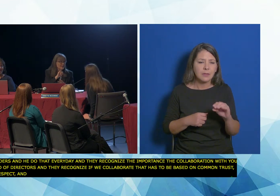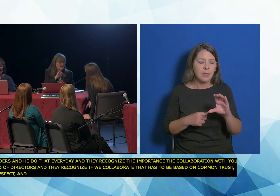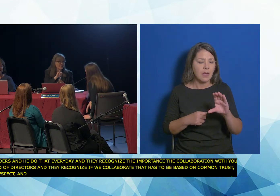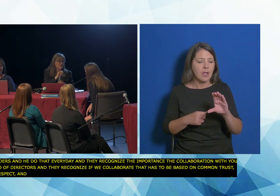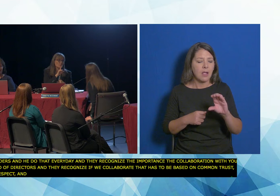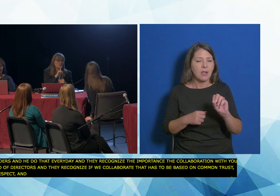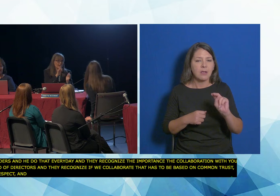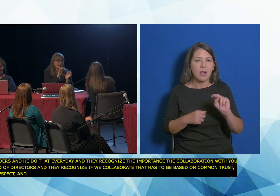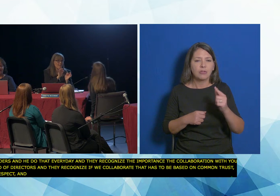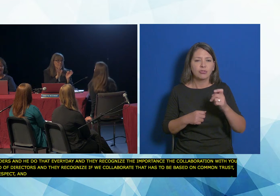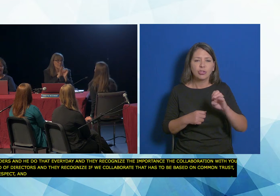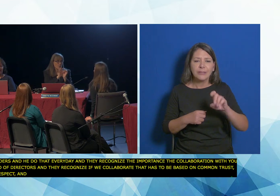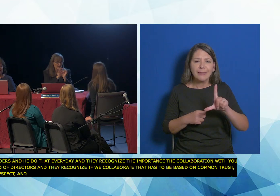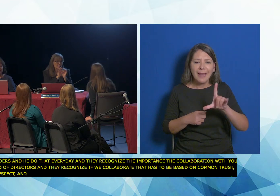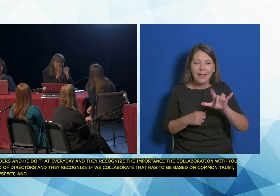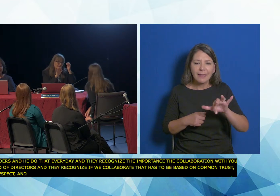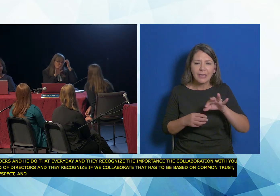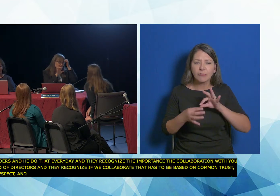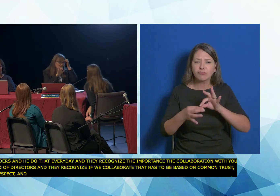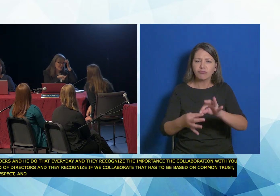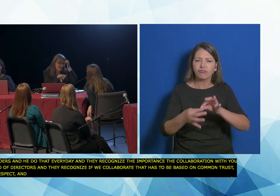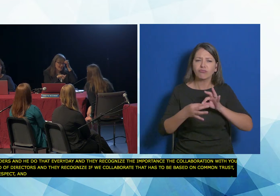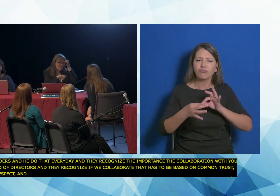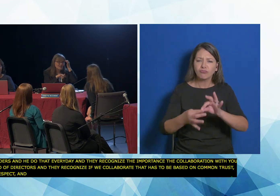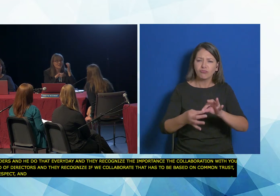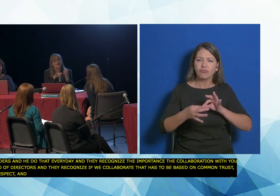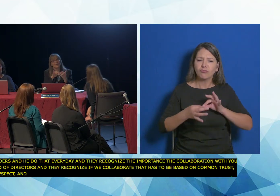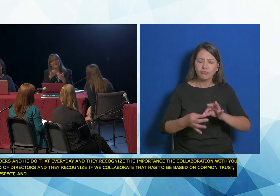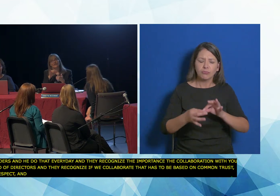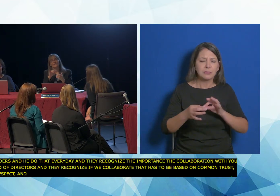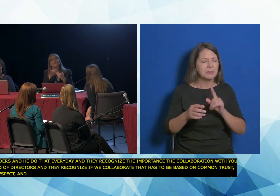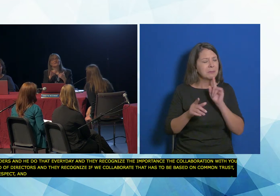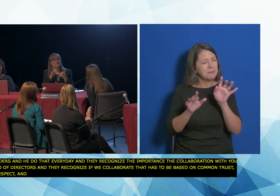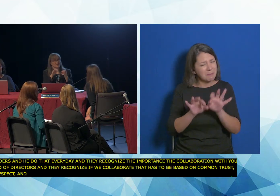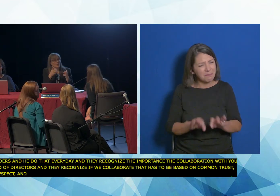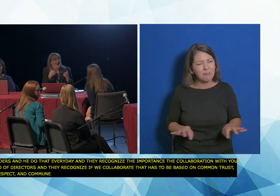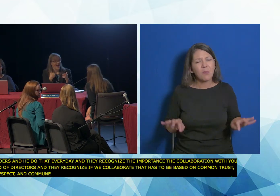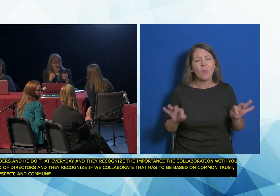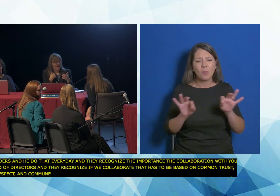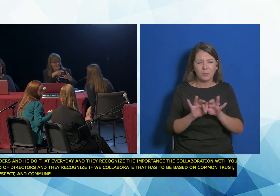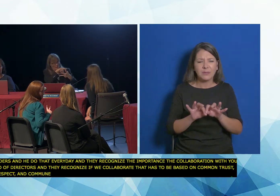collegiality, excuse the interpreter. It is very important to do that,